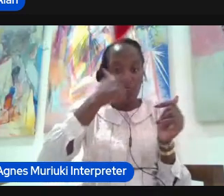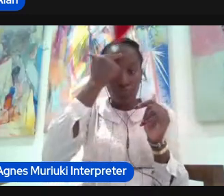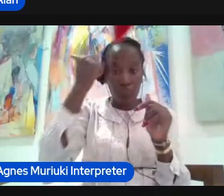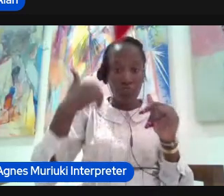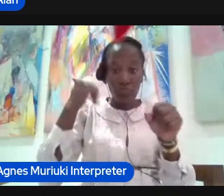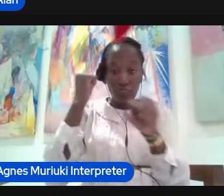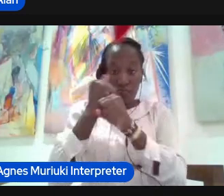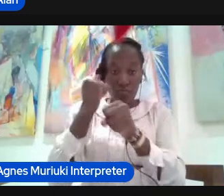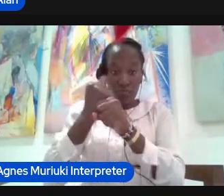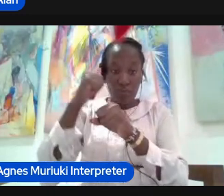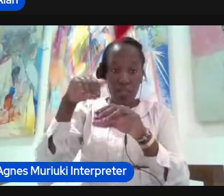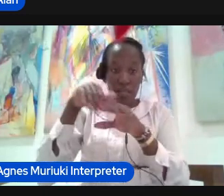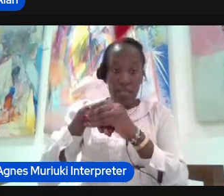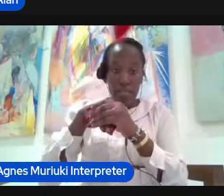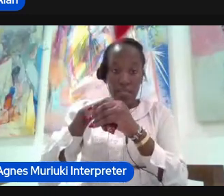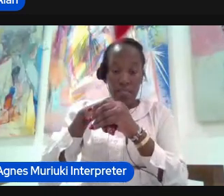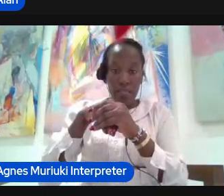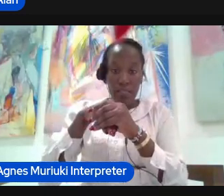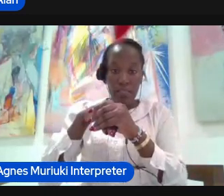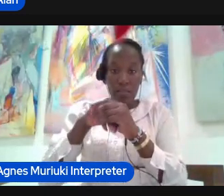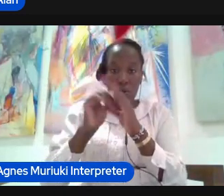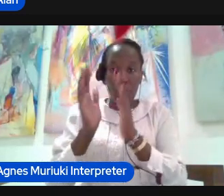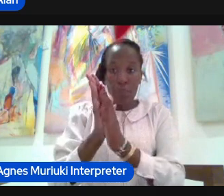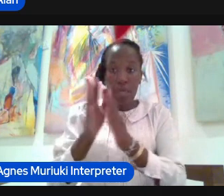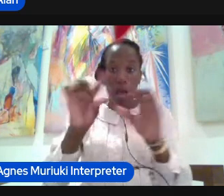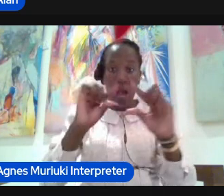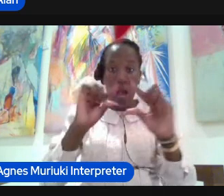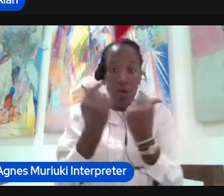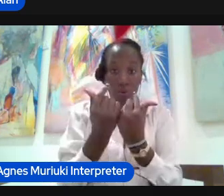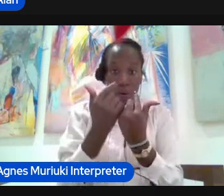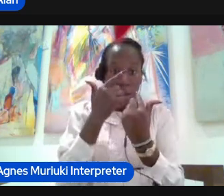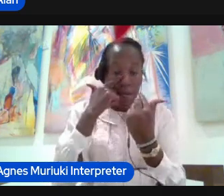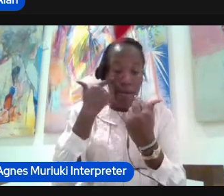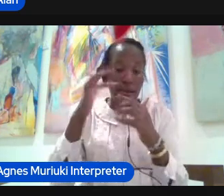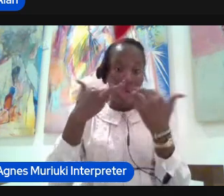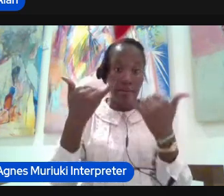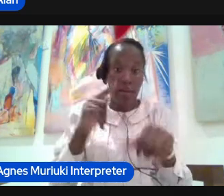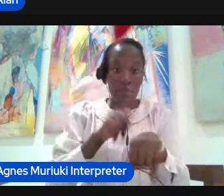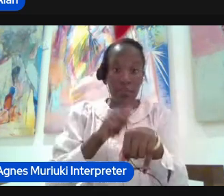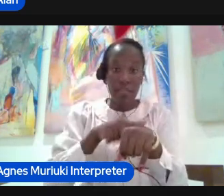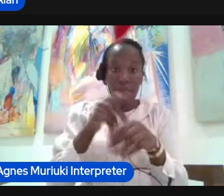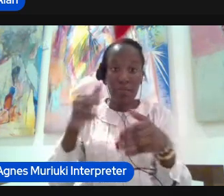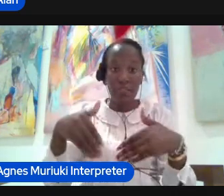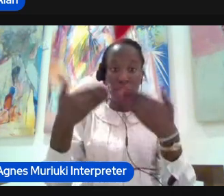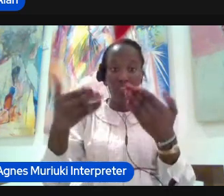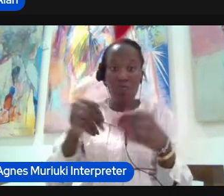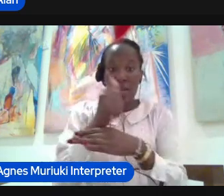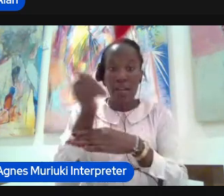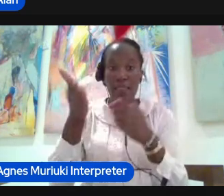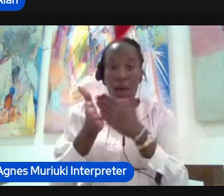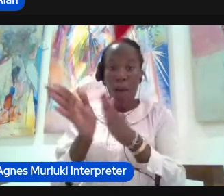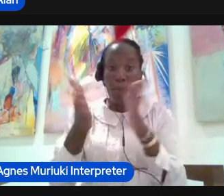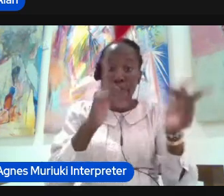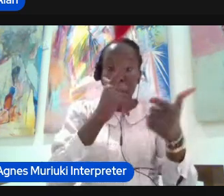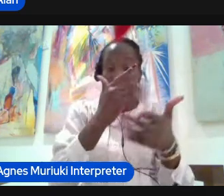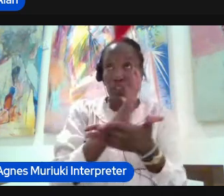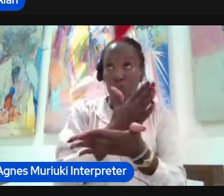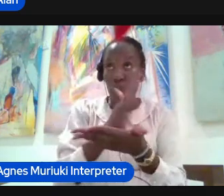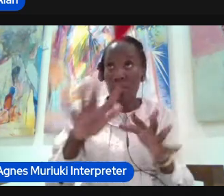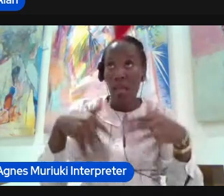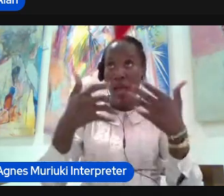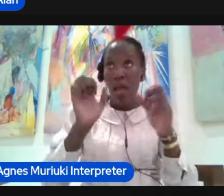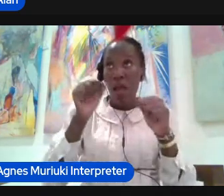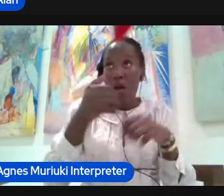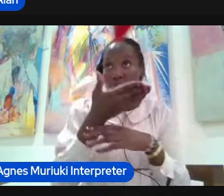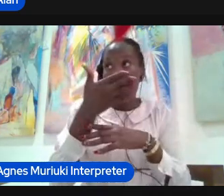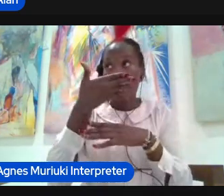past with this particular kind of group of people, and now this time round it gives me also an opportunity to share how can they better